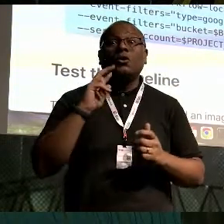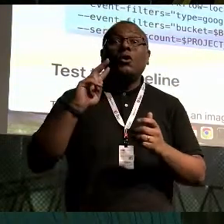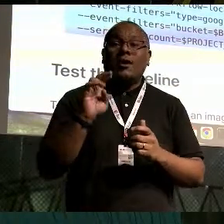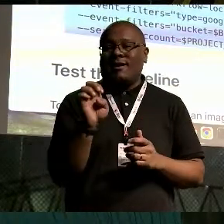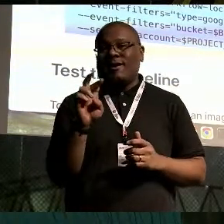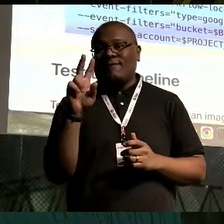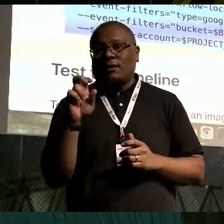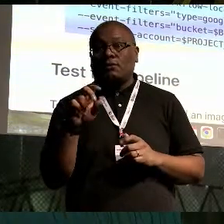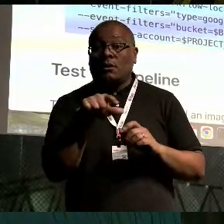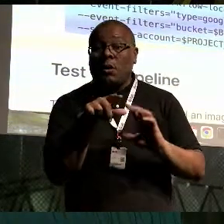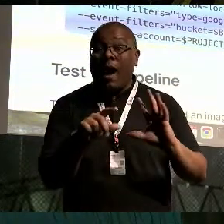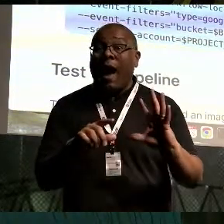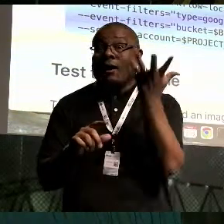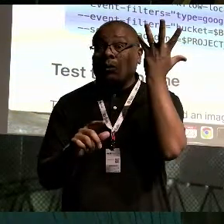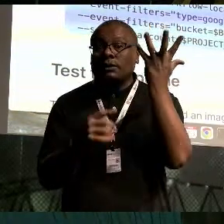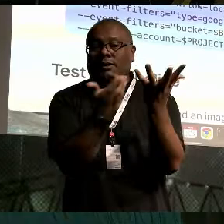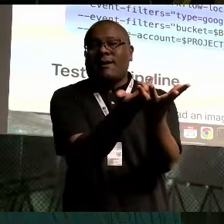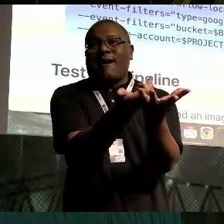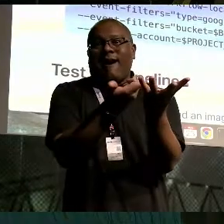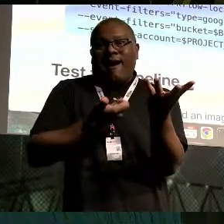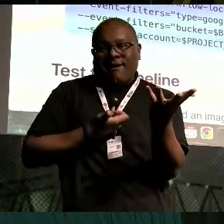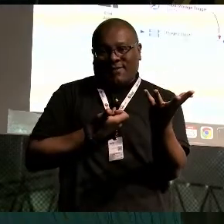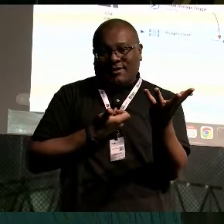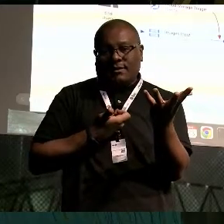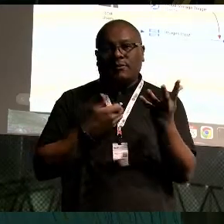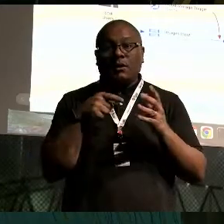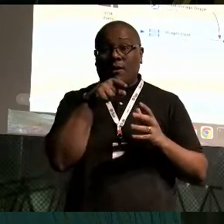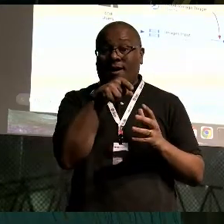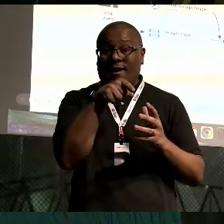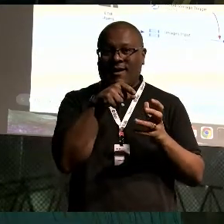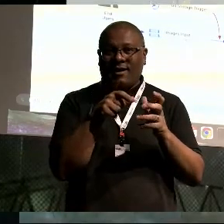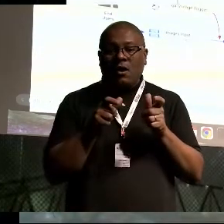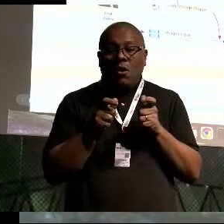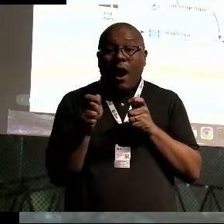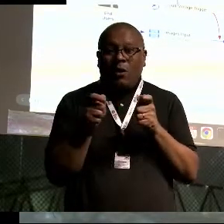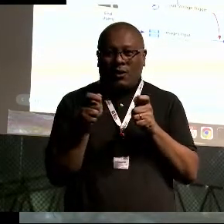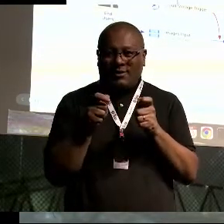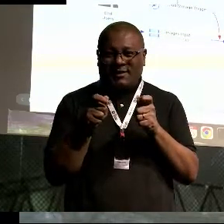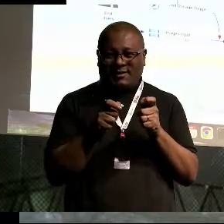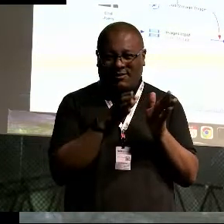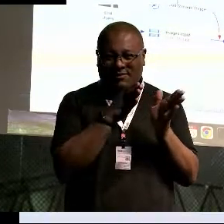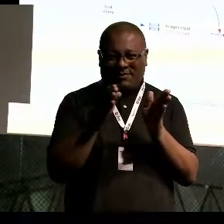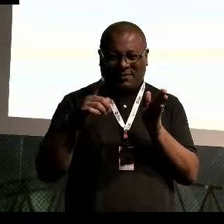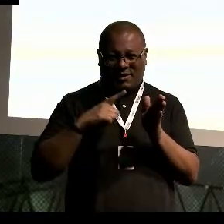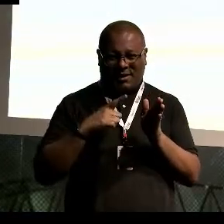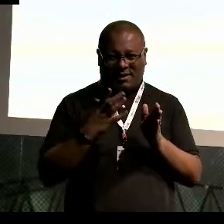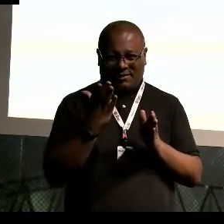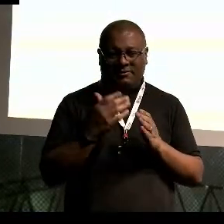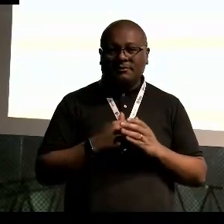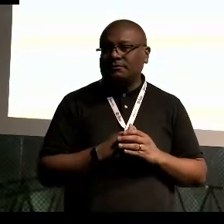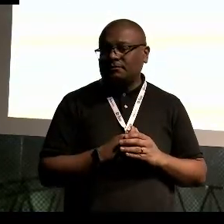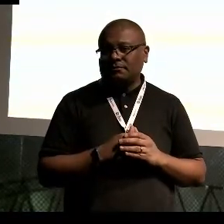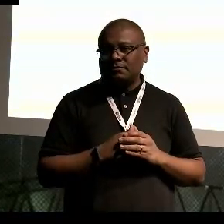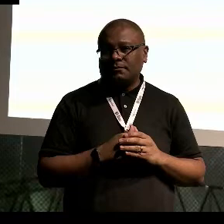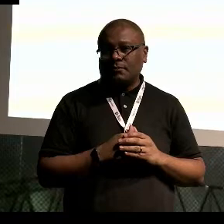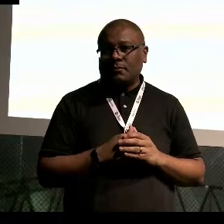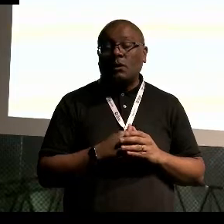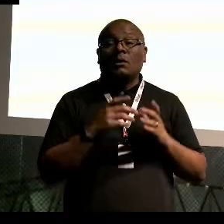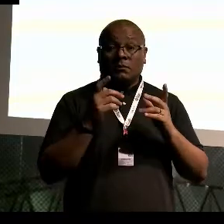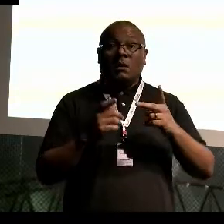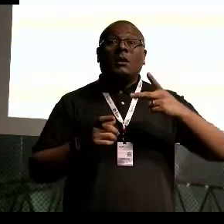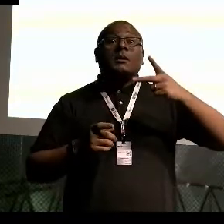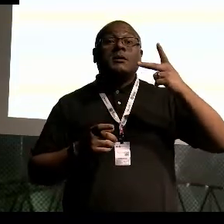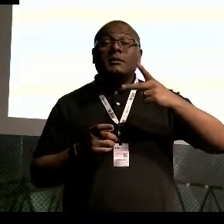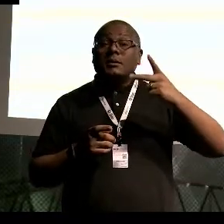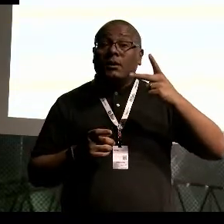to orchestration. So this event-driven orchestration is something I see quite often. Second thing is